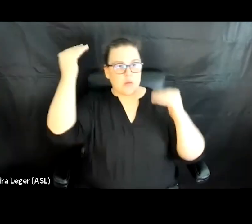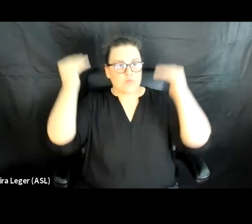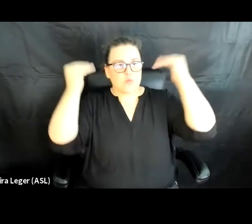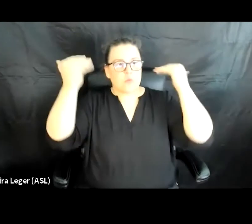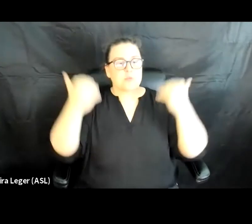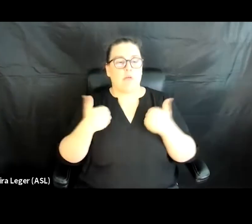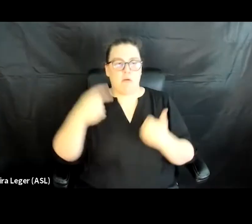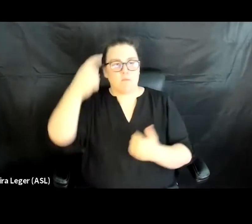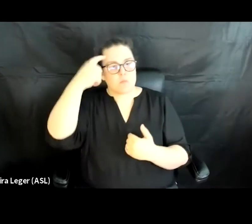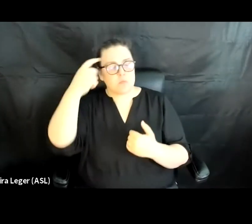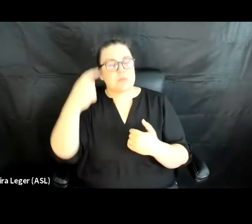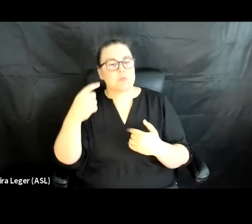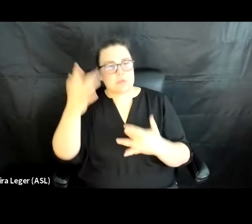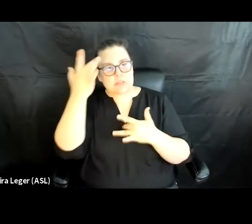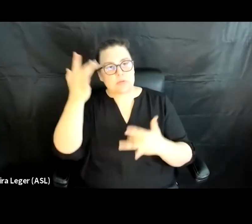illness.